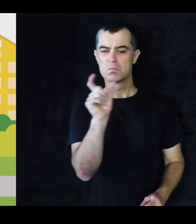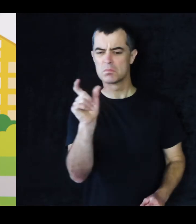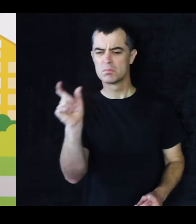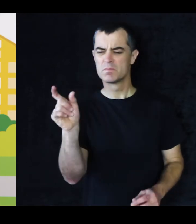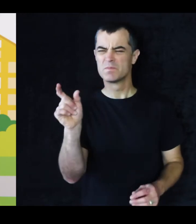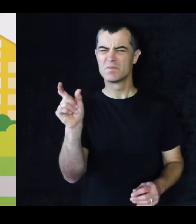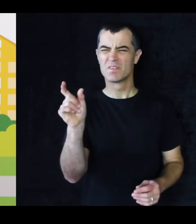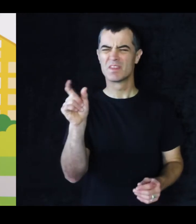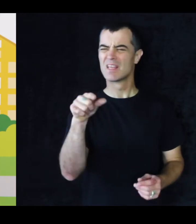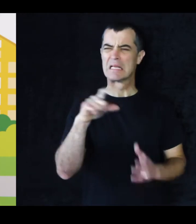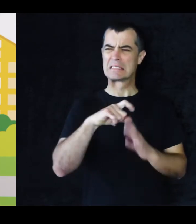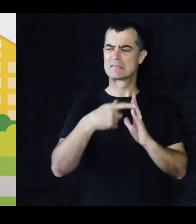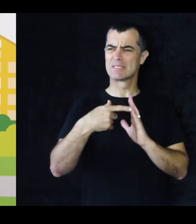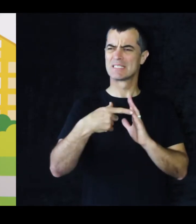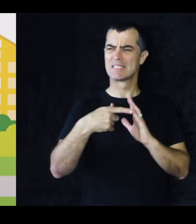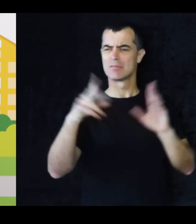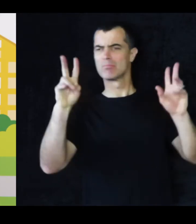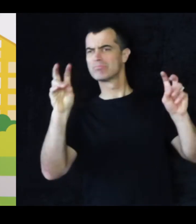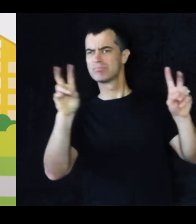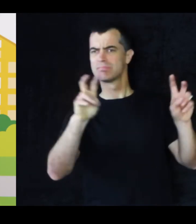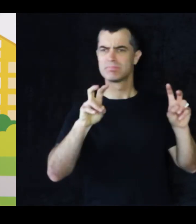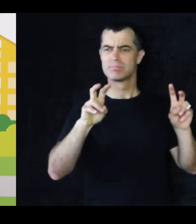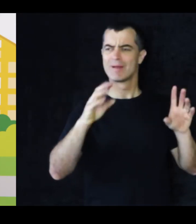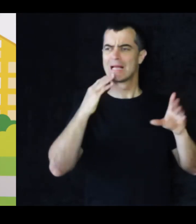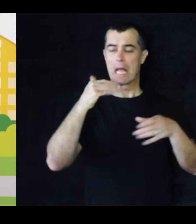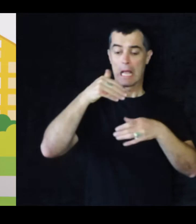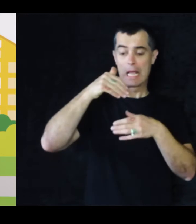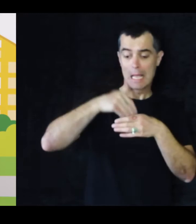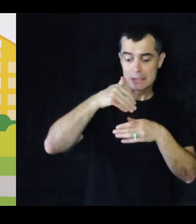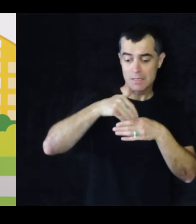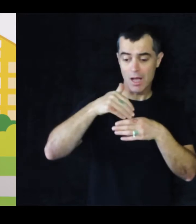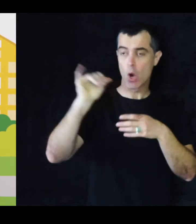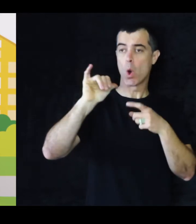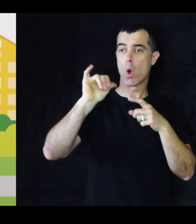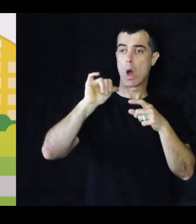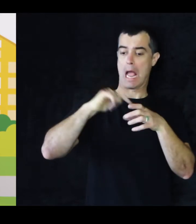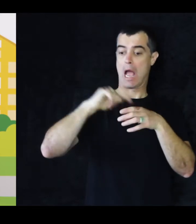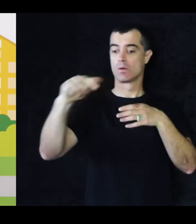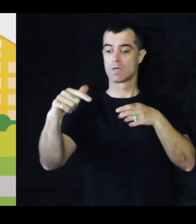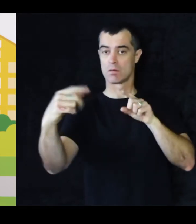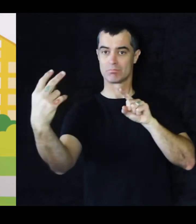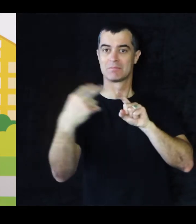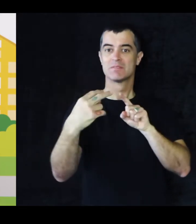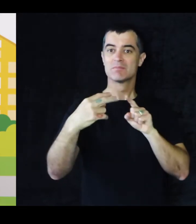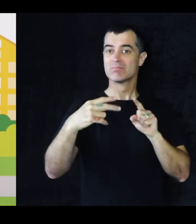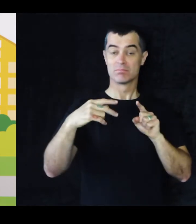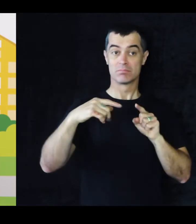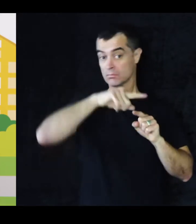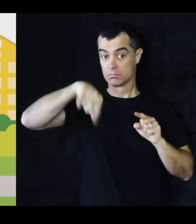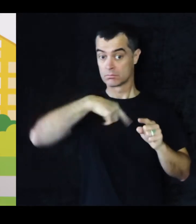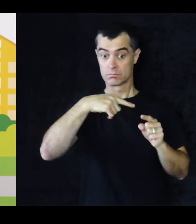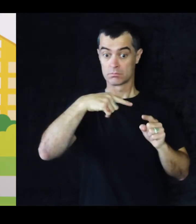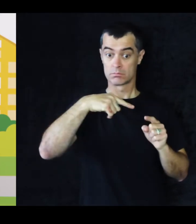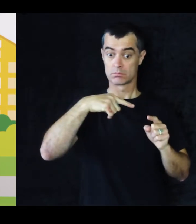There are terms around disability and being disabled from insider and outsider perspectives.